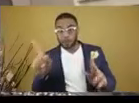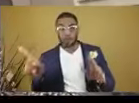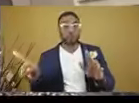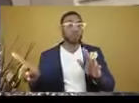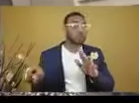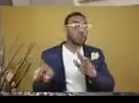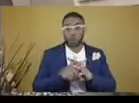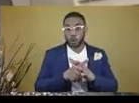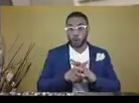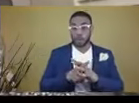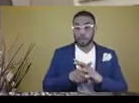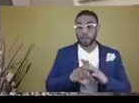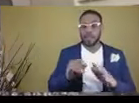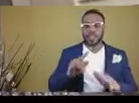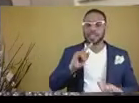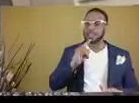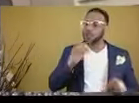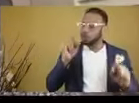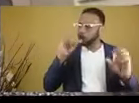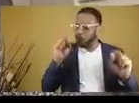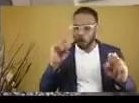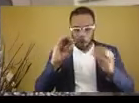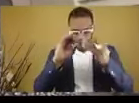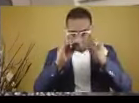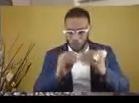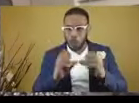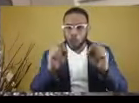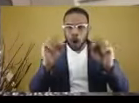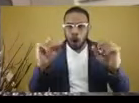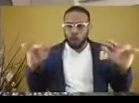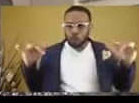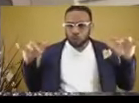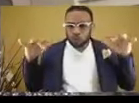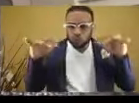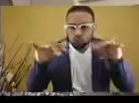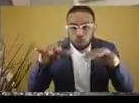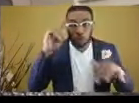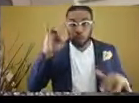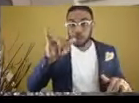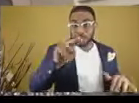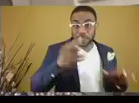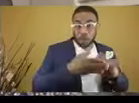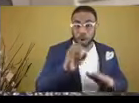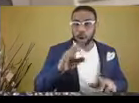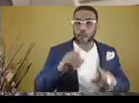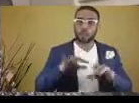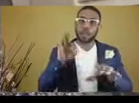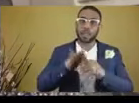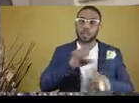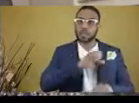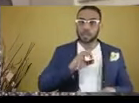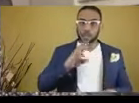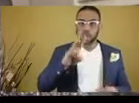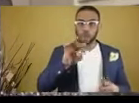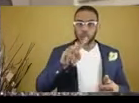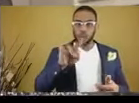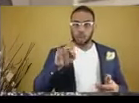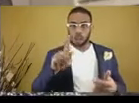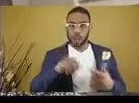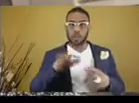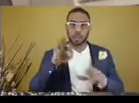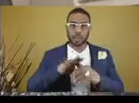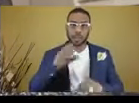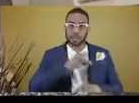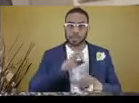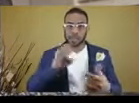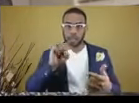up in extraordinary numbers for the January runoff to elect Senator Warnock and to elect Senator